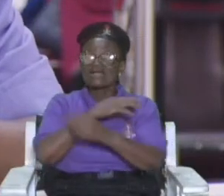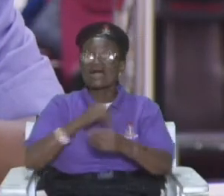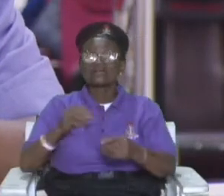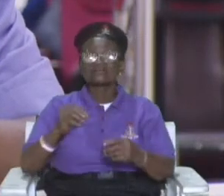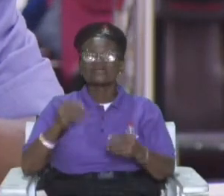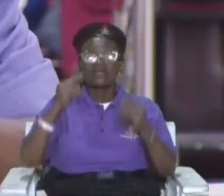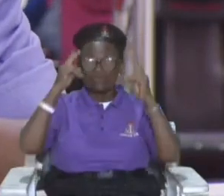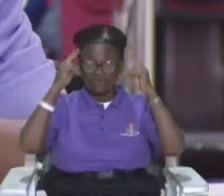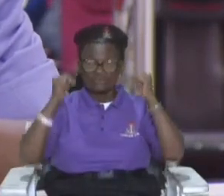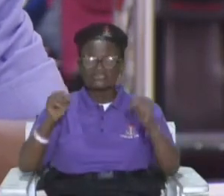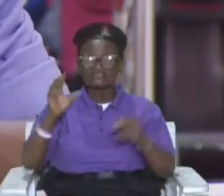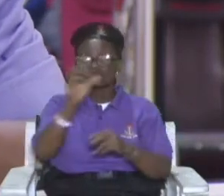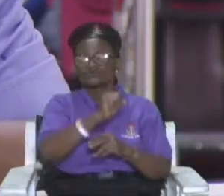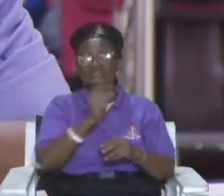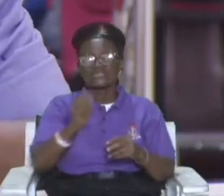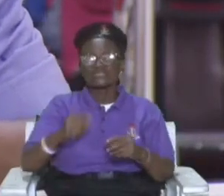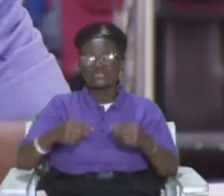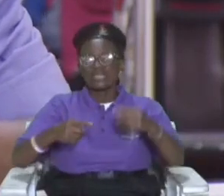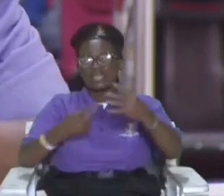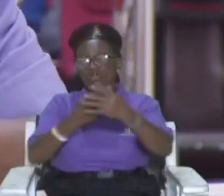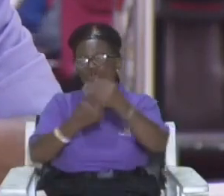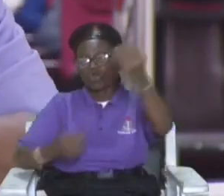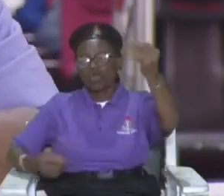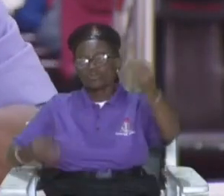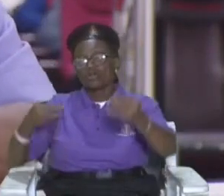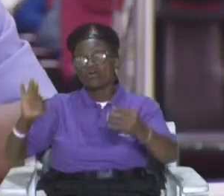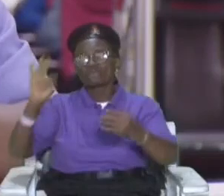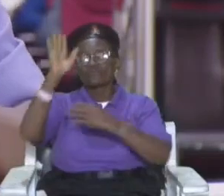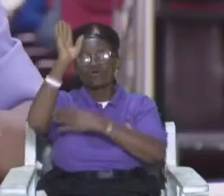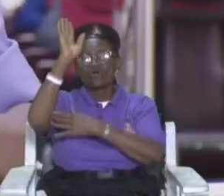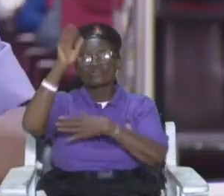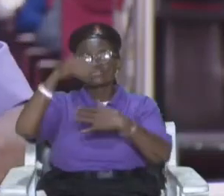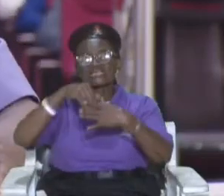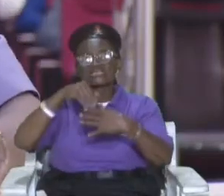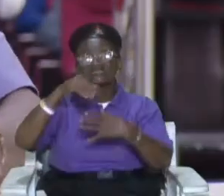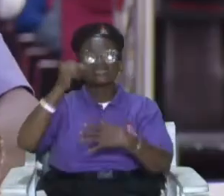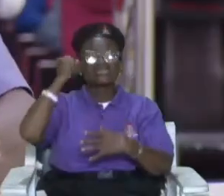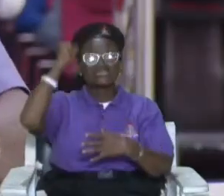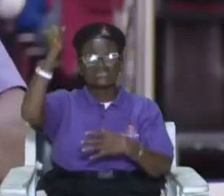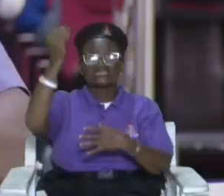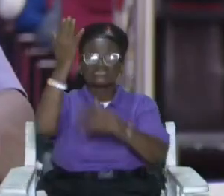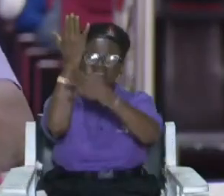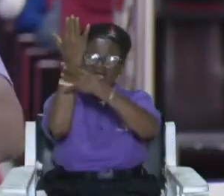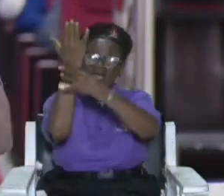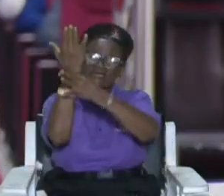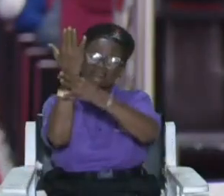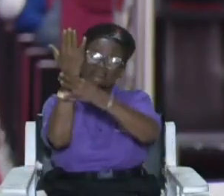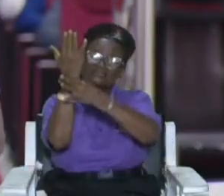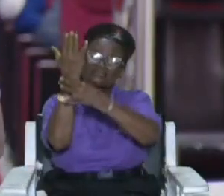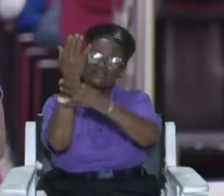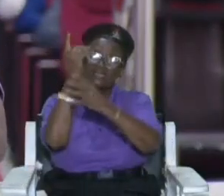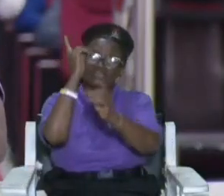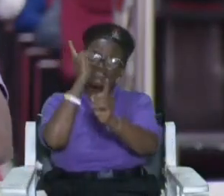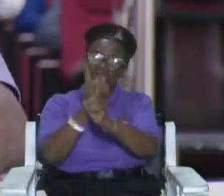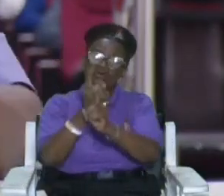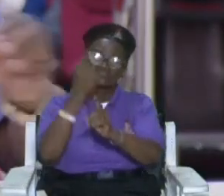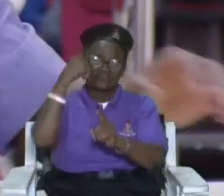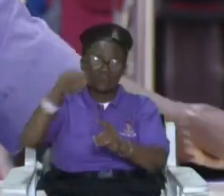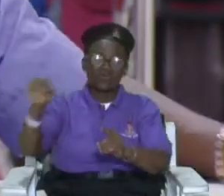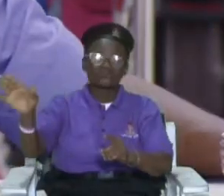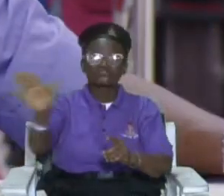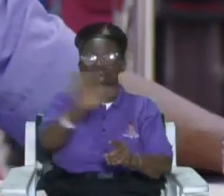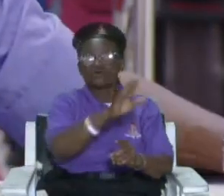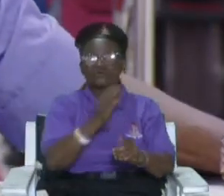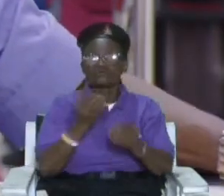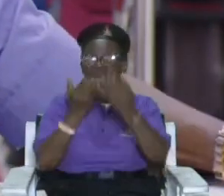God in his hands. Now, just for your information, I'm sure you